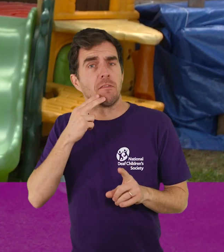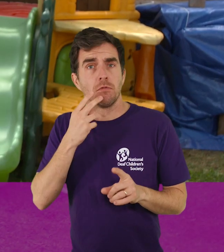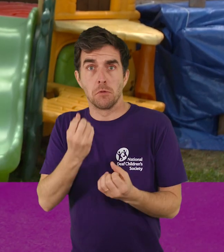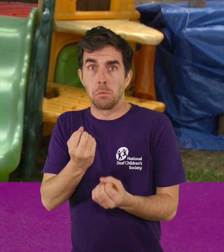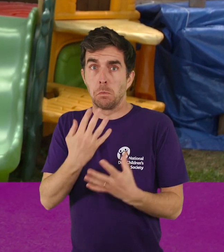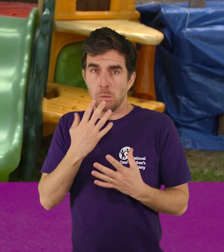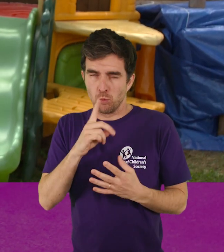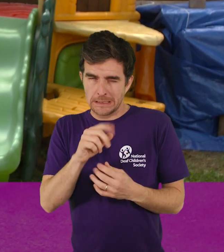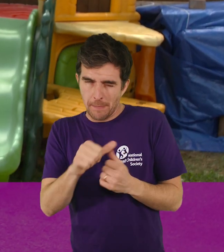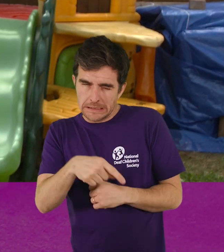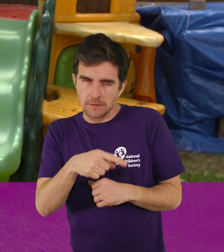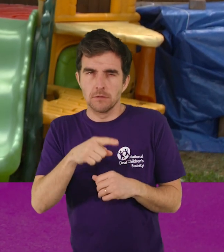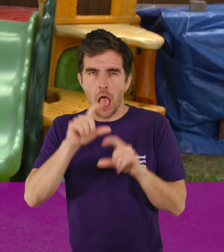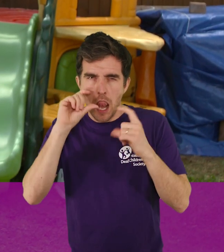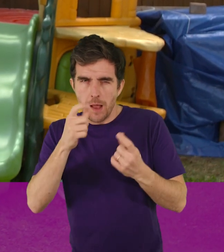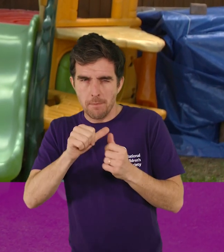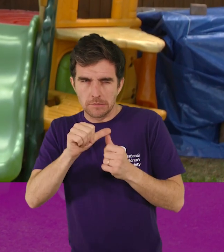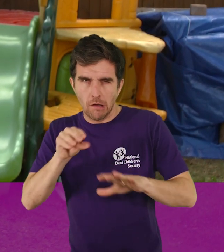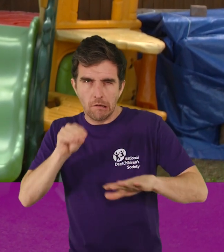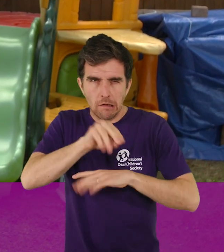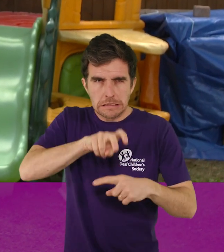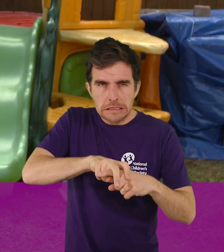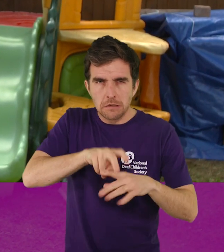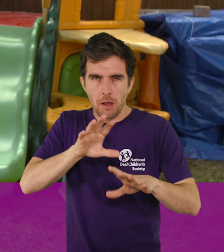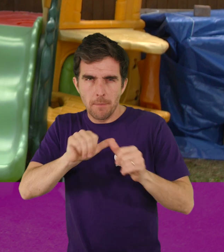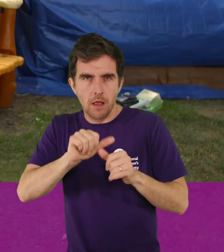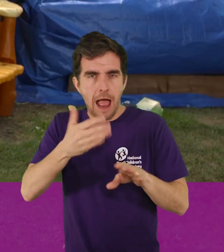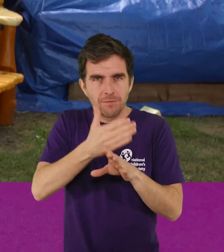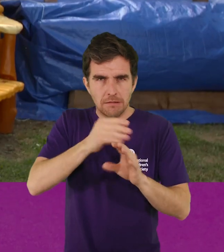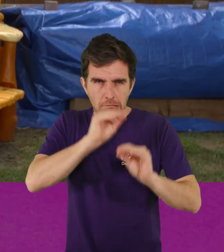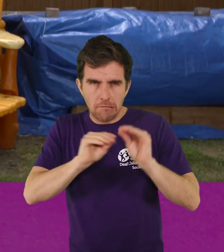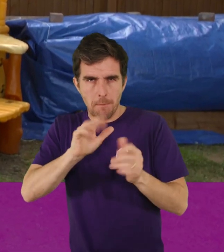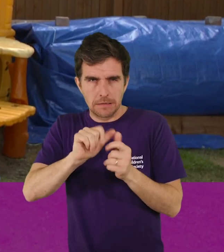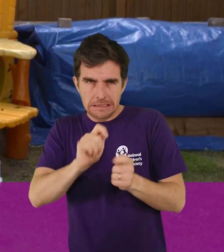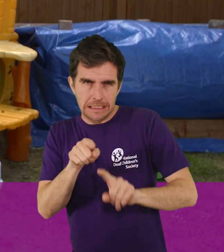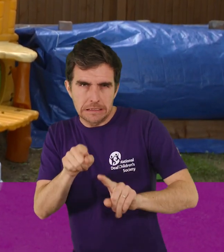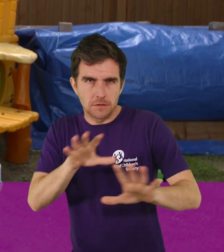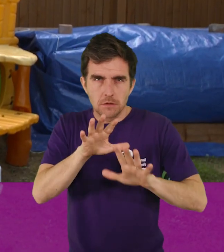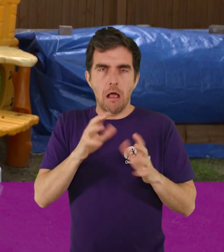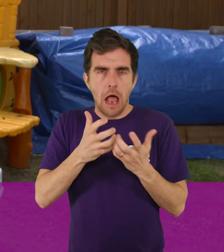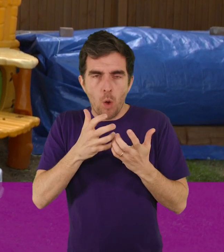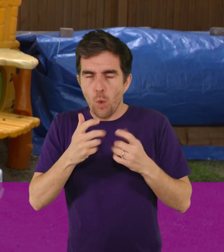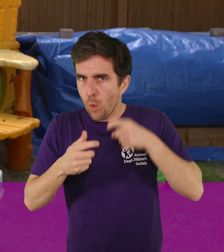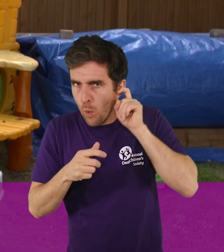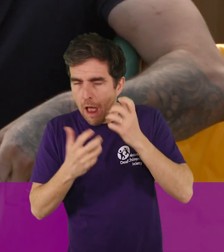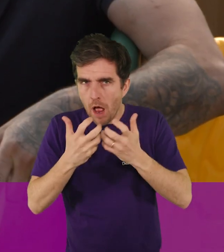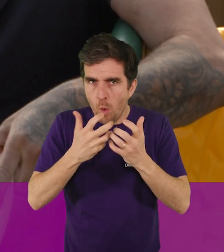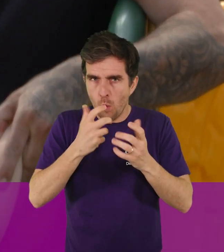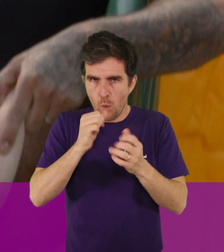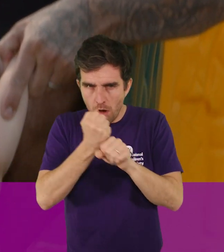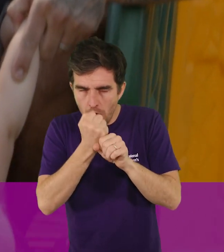of suggests where is best for her to sit in the classroom, the activities to carry out with her, how